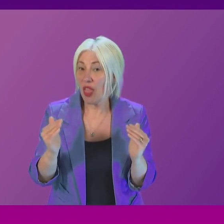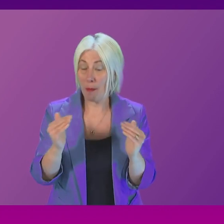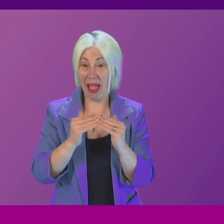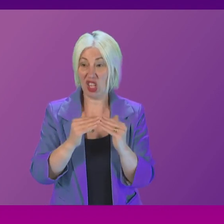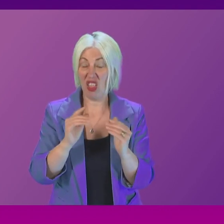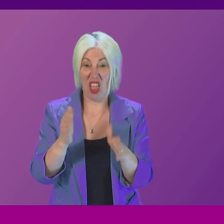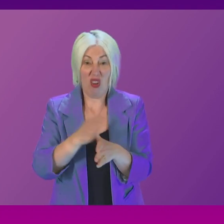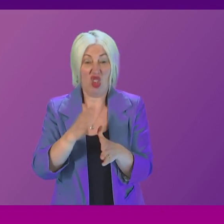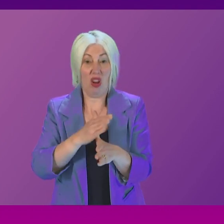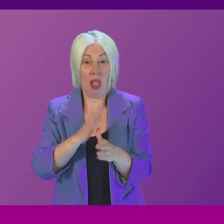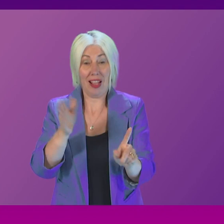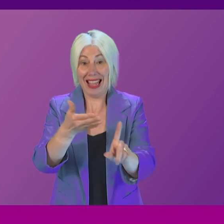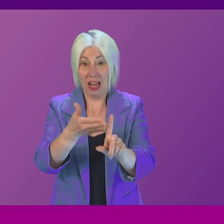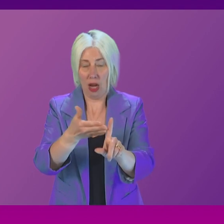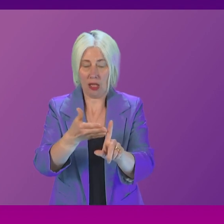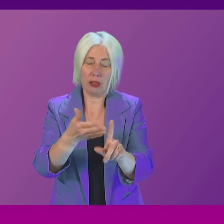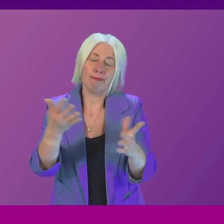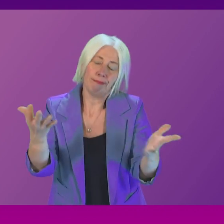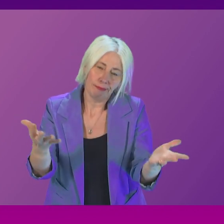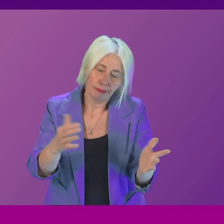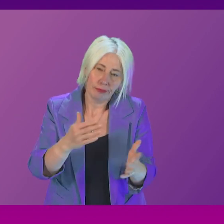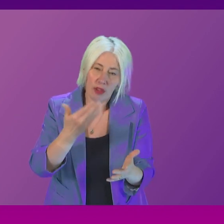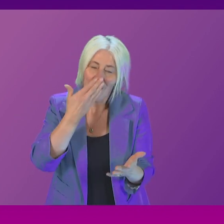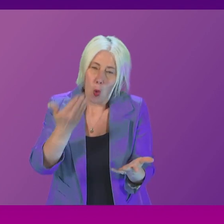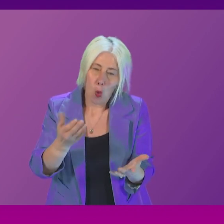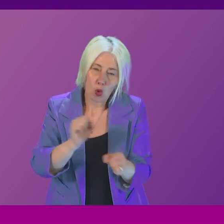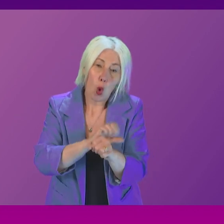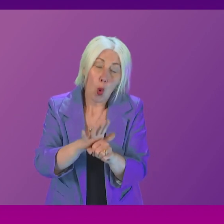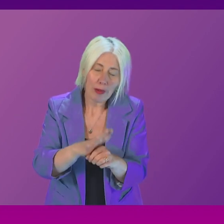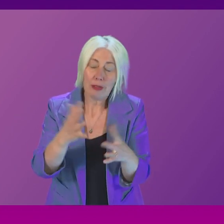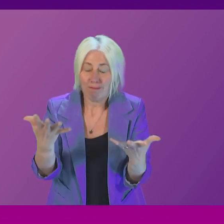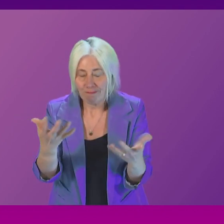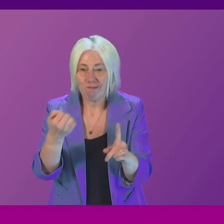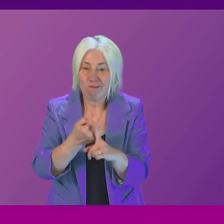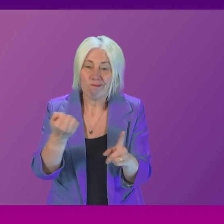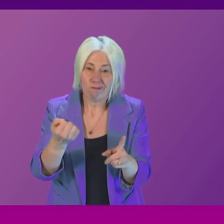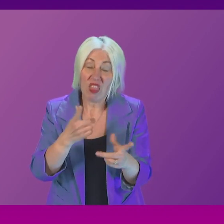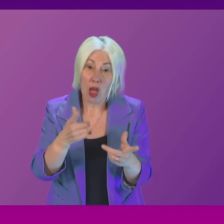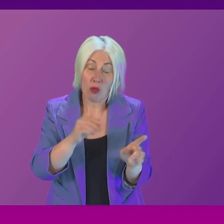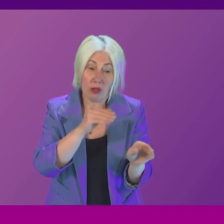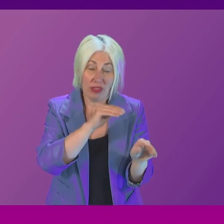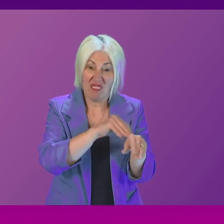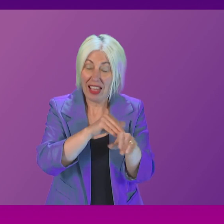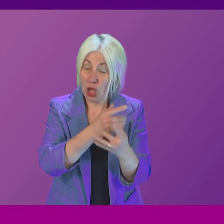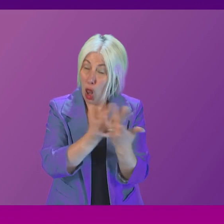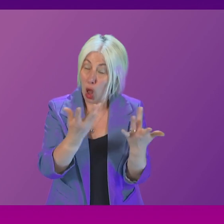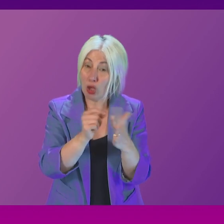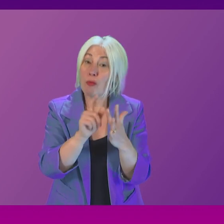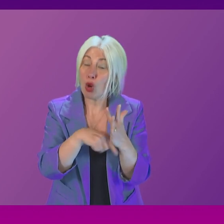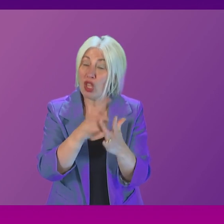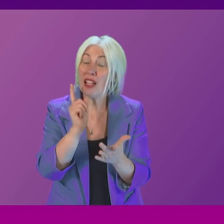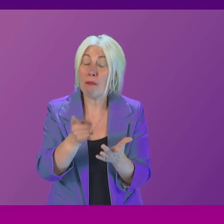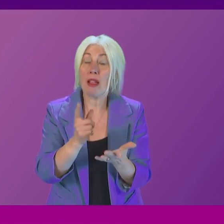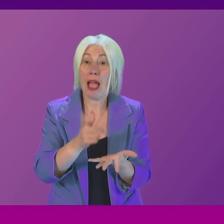There's undoubtedly, of course, the impact of COVID. We know that would have had in a whole range of projects, but I'm very, very